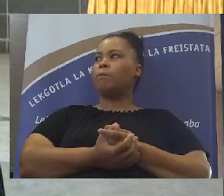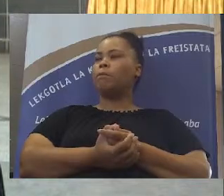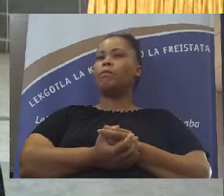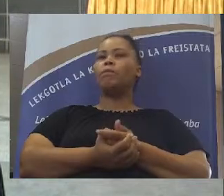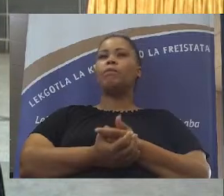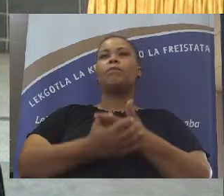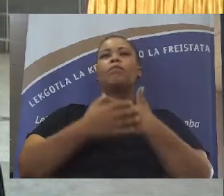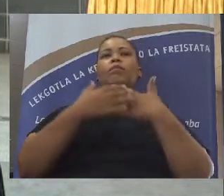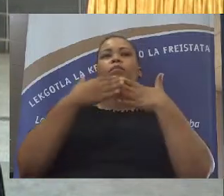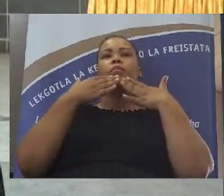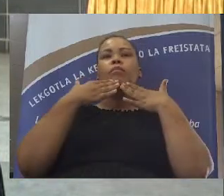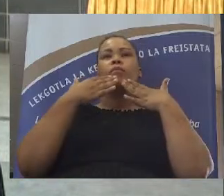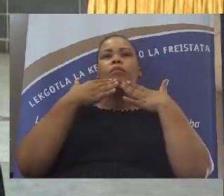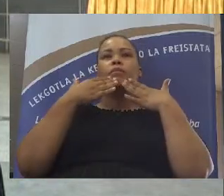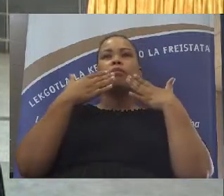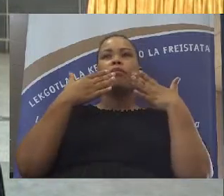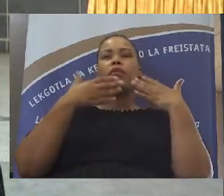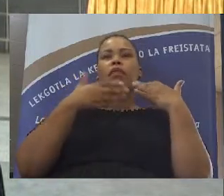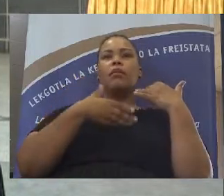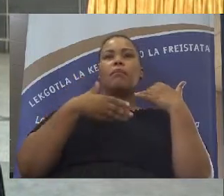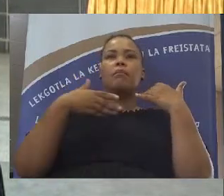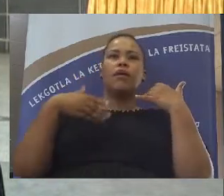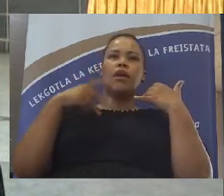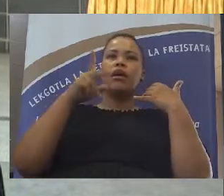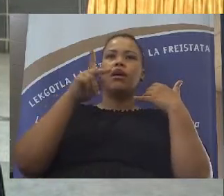Baie dankie, Mekukamur.